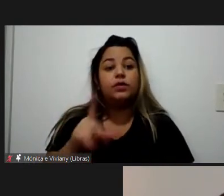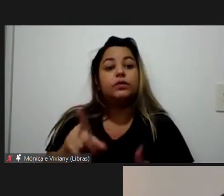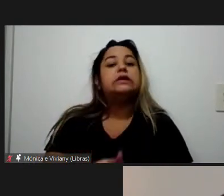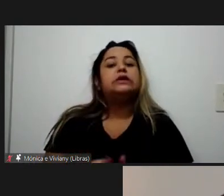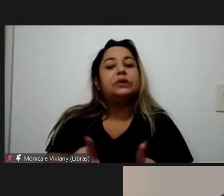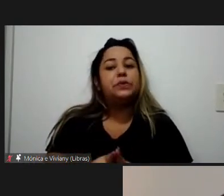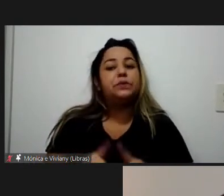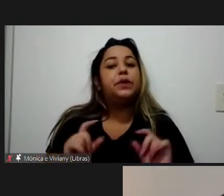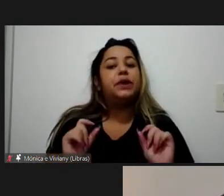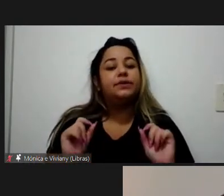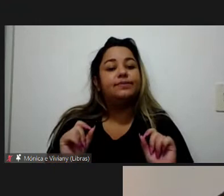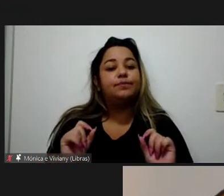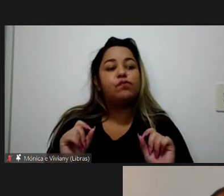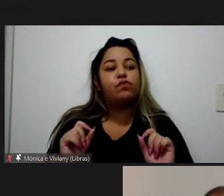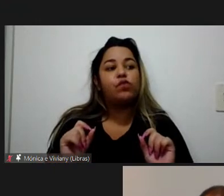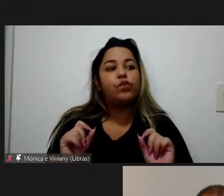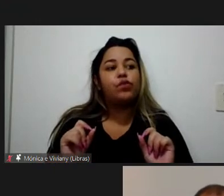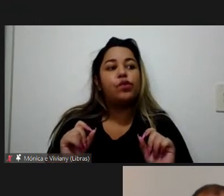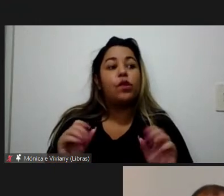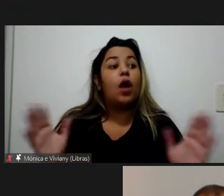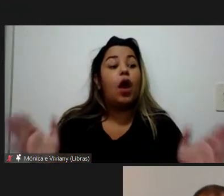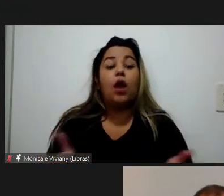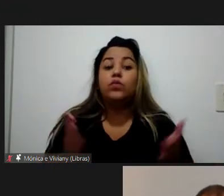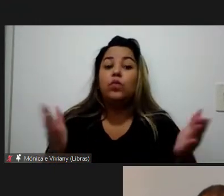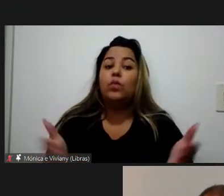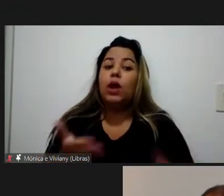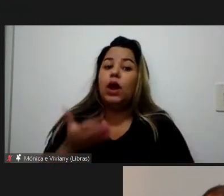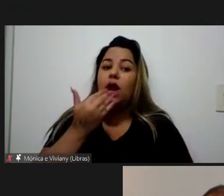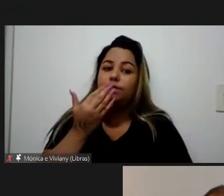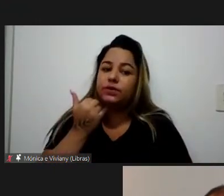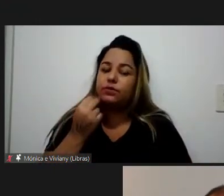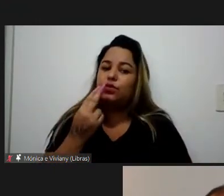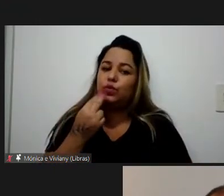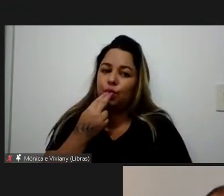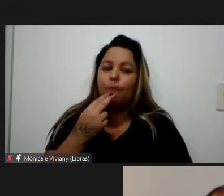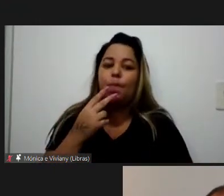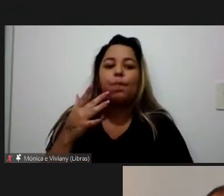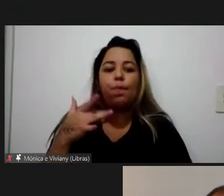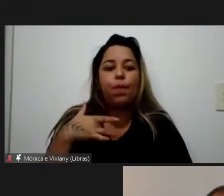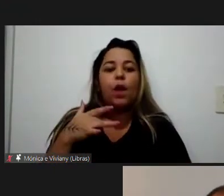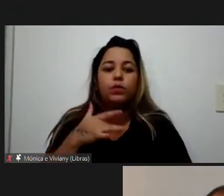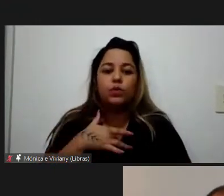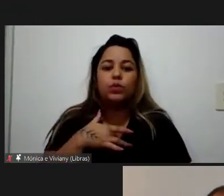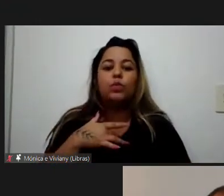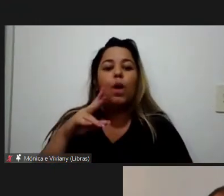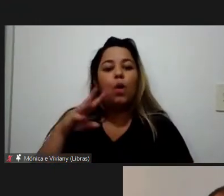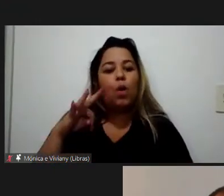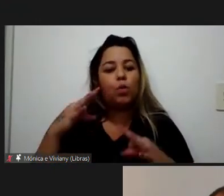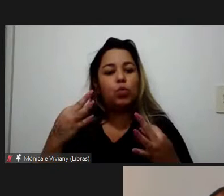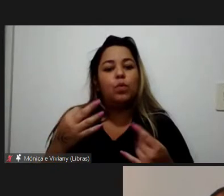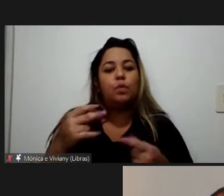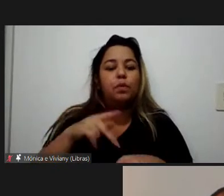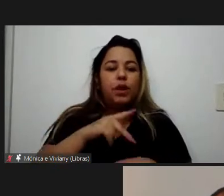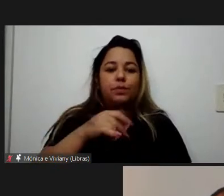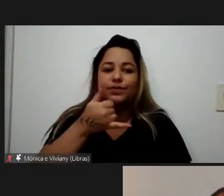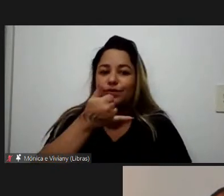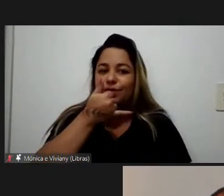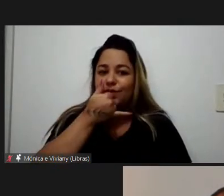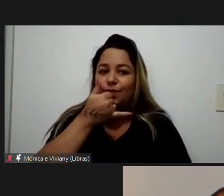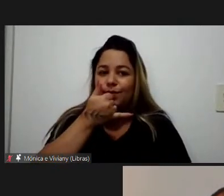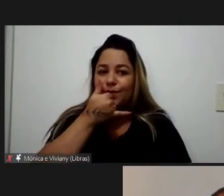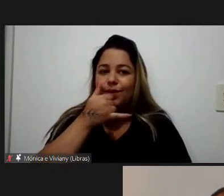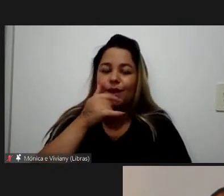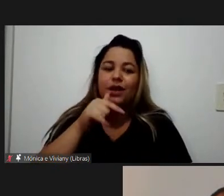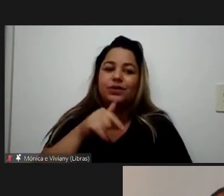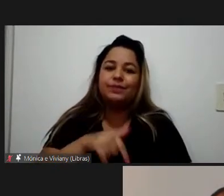in relation to the stimulus of a food and healthy food and nutrition. This is what